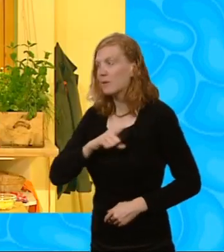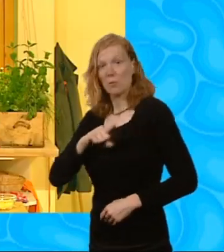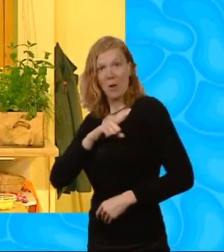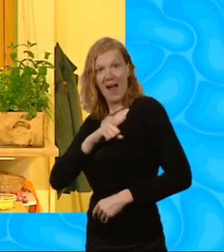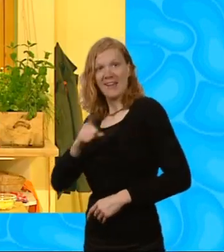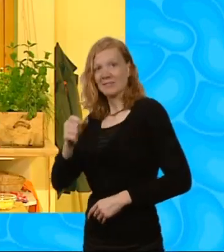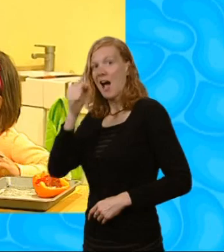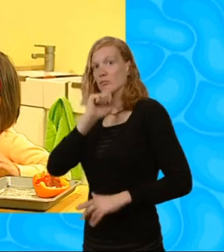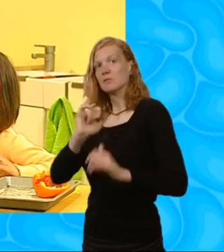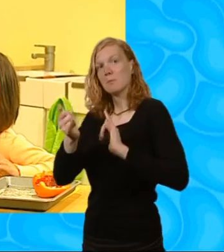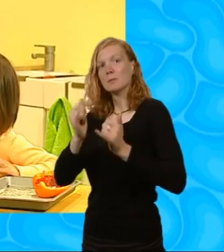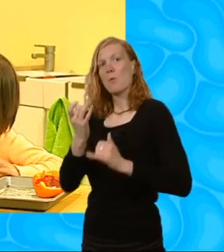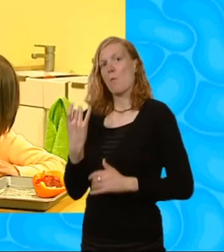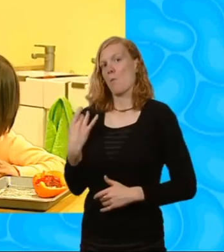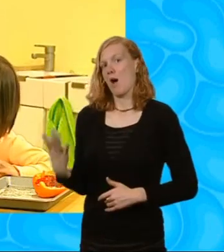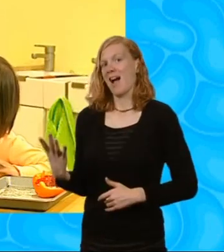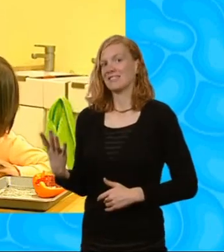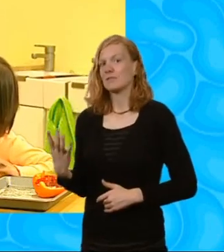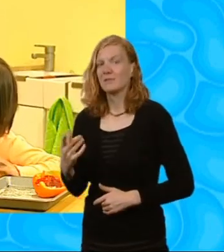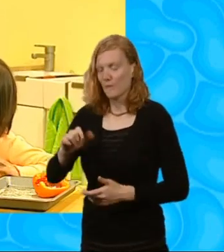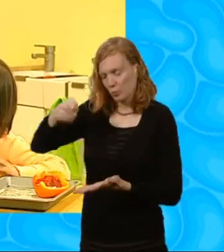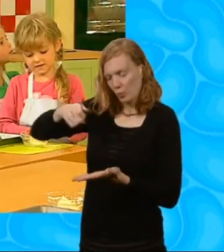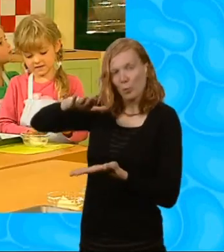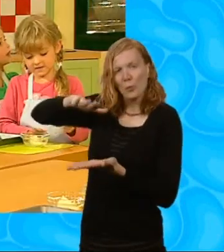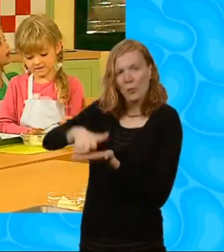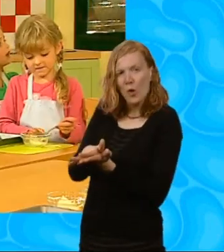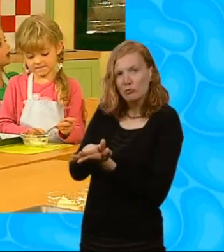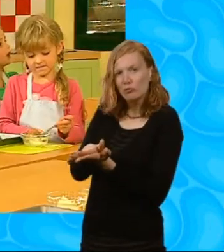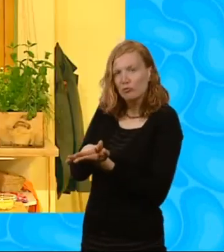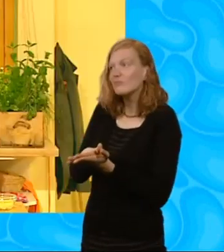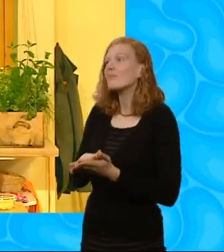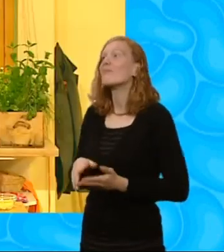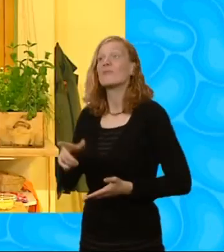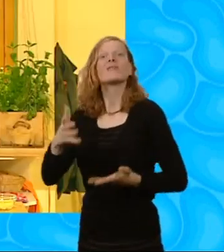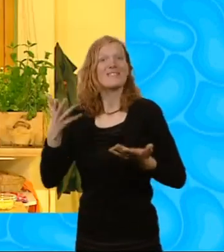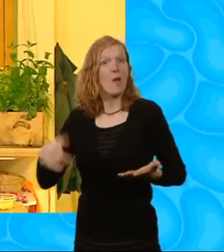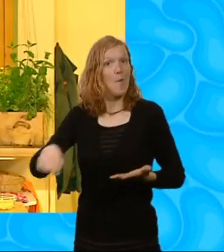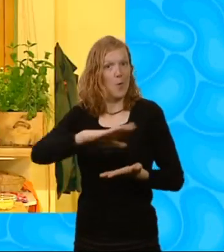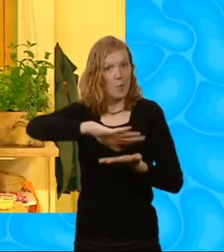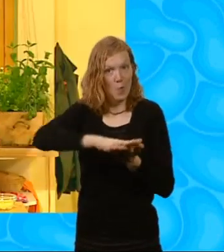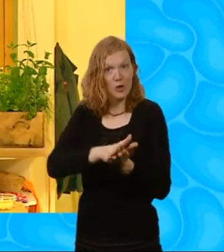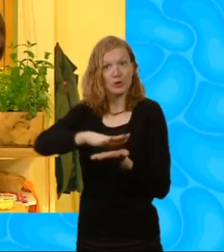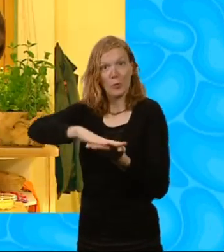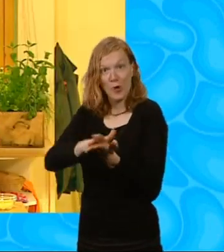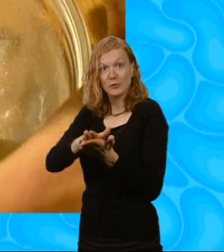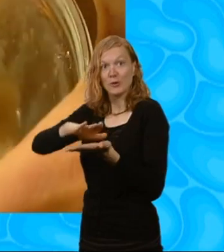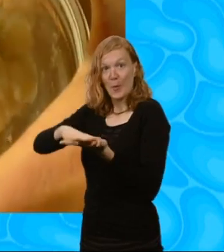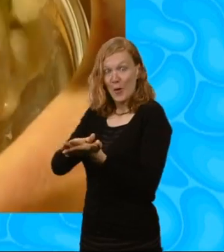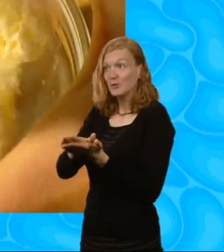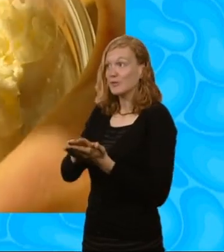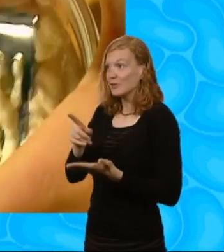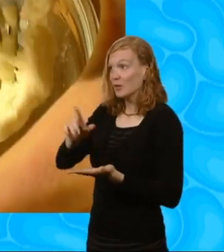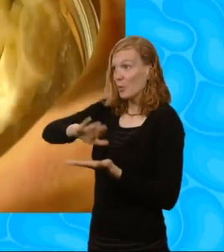cream? Because sometimes ice cream is white. We have to squash it. Yeah. So let's get squashing. Come on, use your fork and squash it